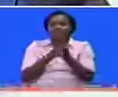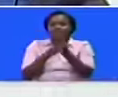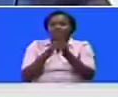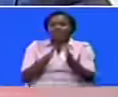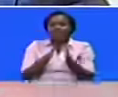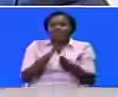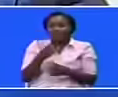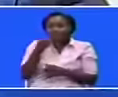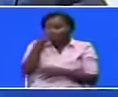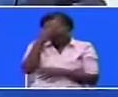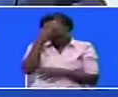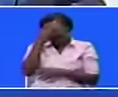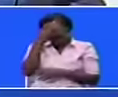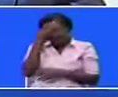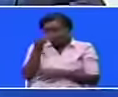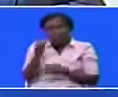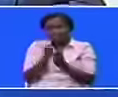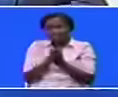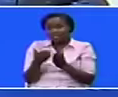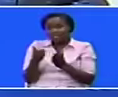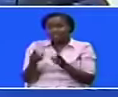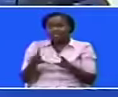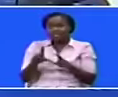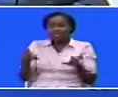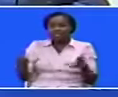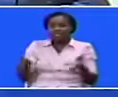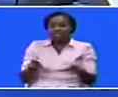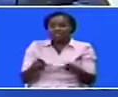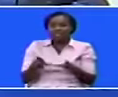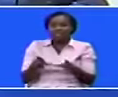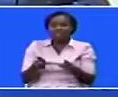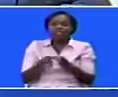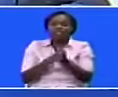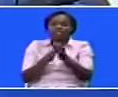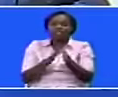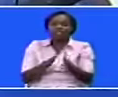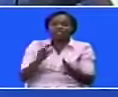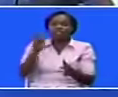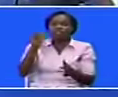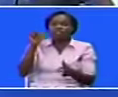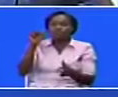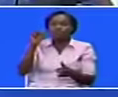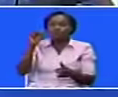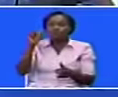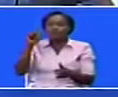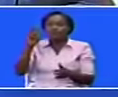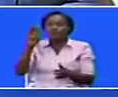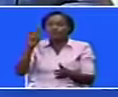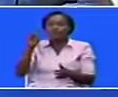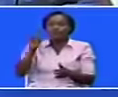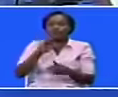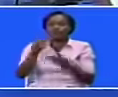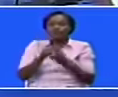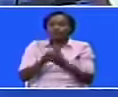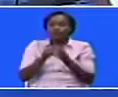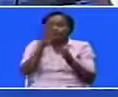Wetangula, local MPs led by Wafula Wamunyinyi, Dr. Chris Wamalwa, and all other Bungoma MPs.